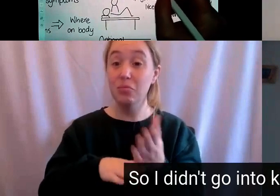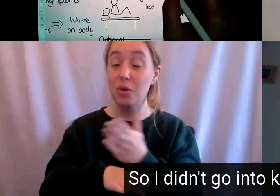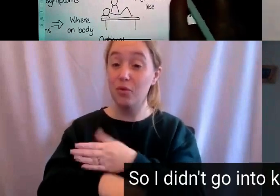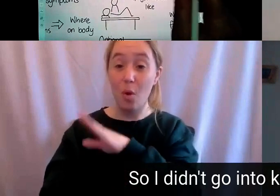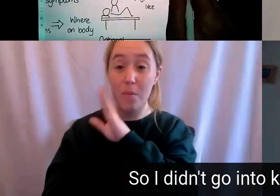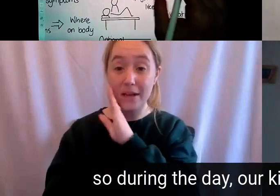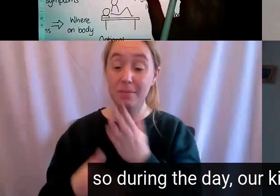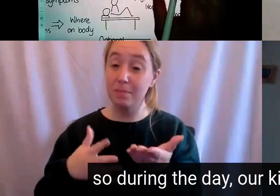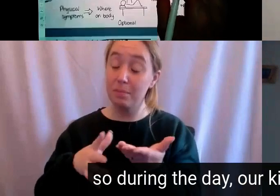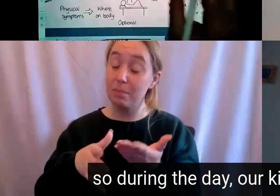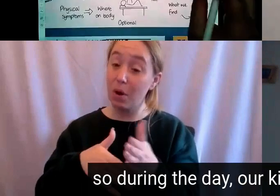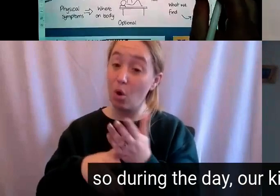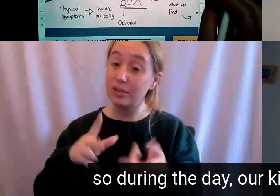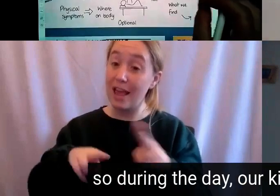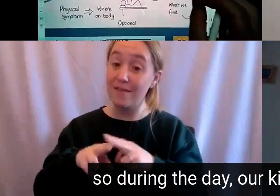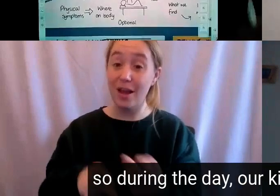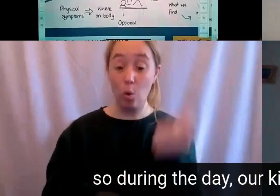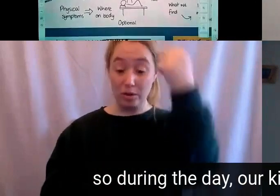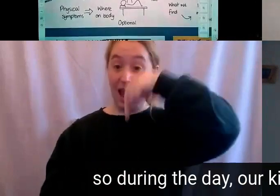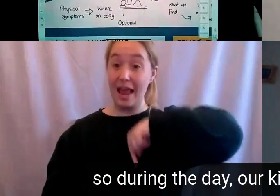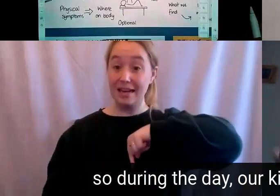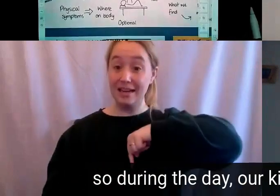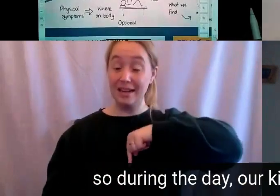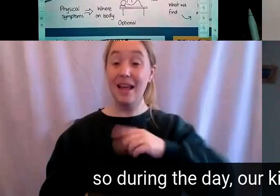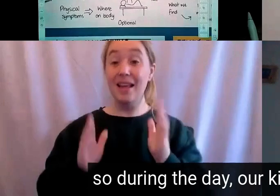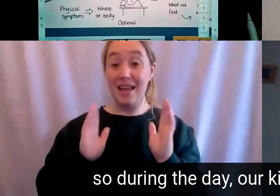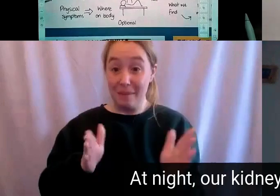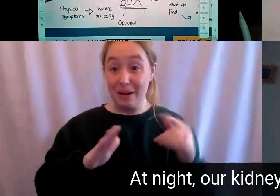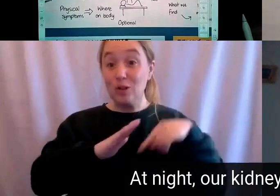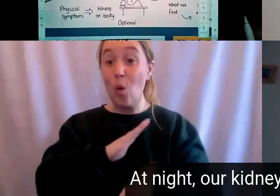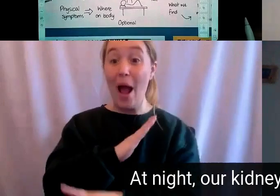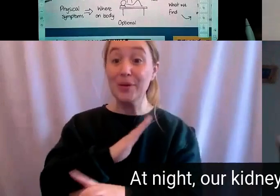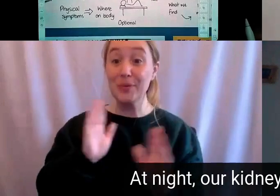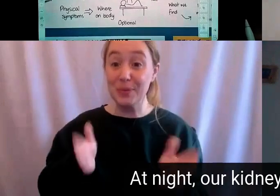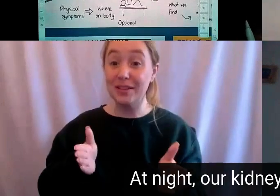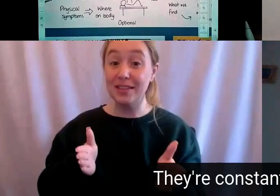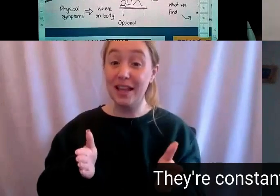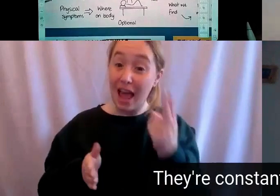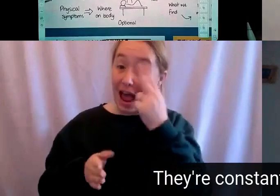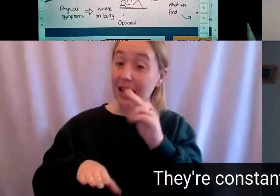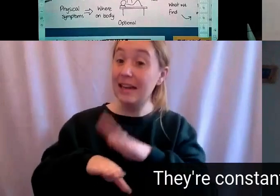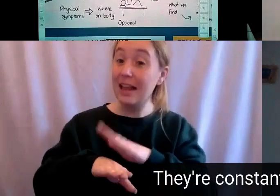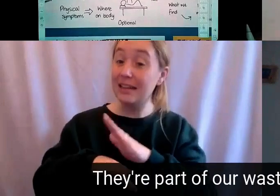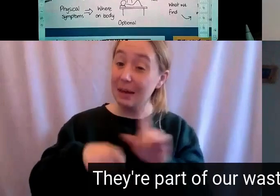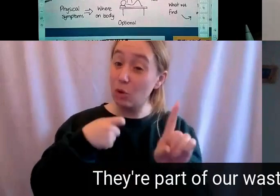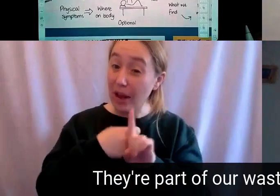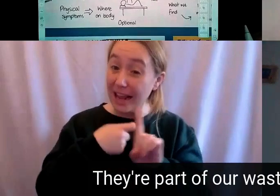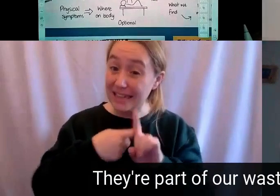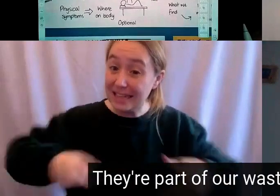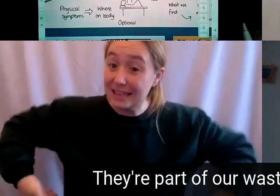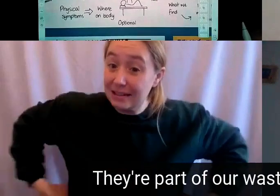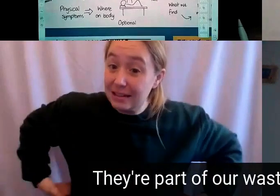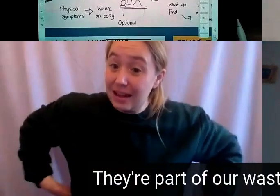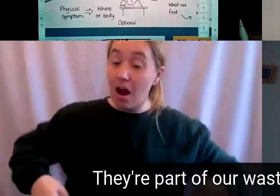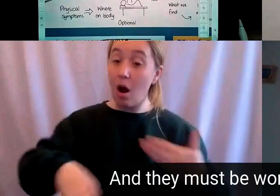go into kidney function, but so during the day, our kidneys are working. At night, our kidneys are working. They're constantly working. They're part of our